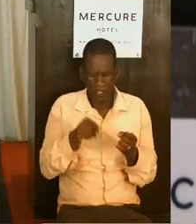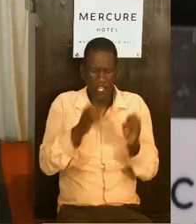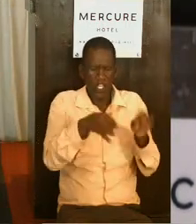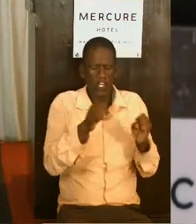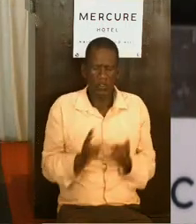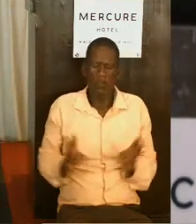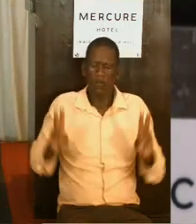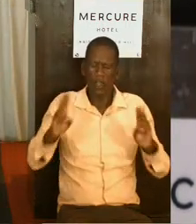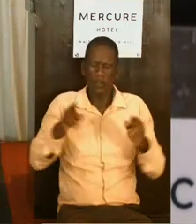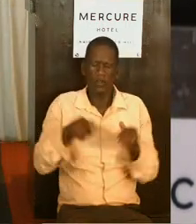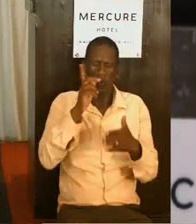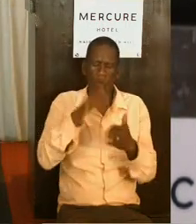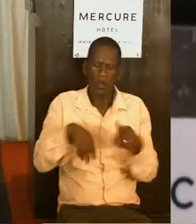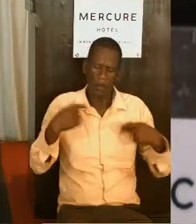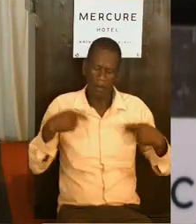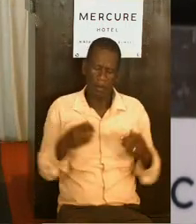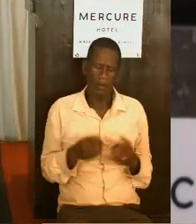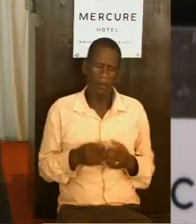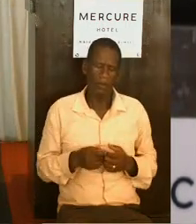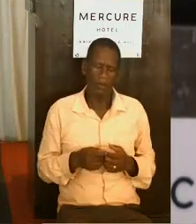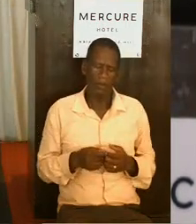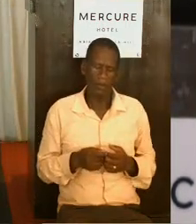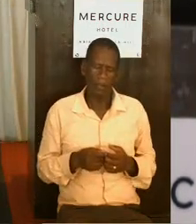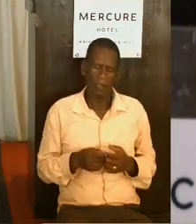values are the motive people